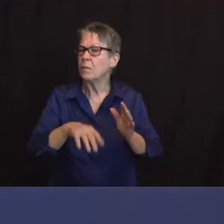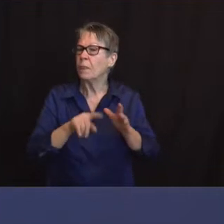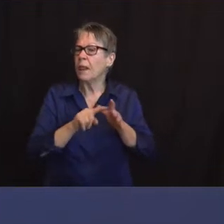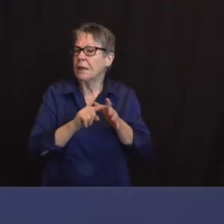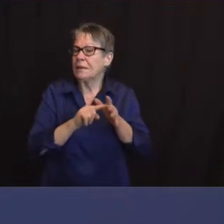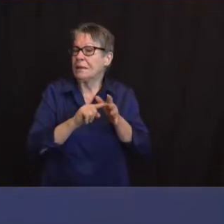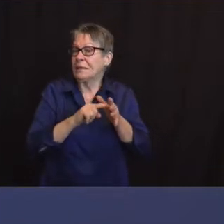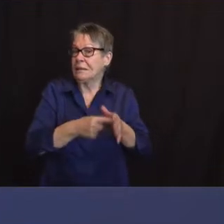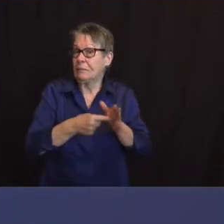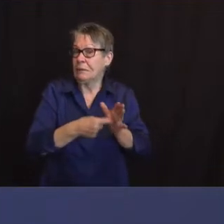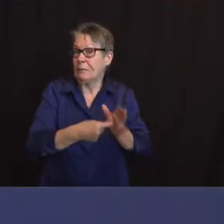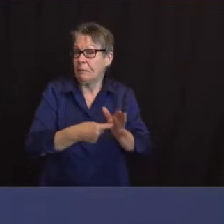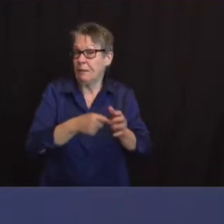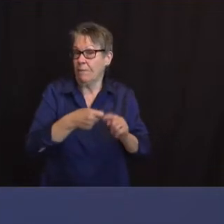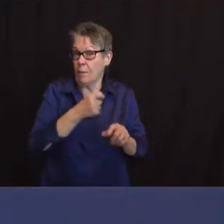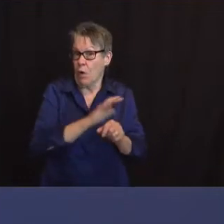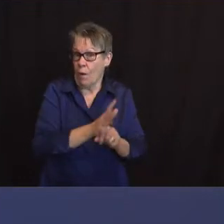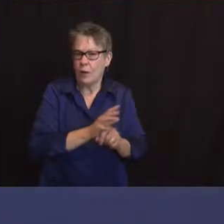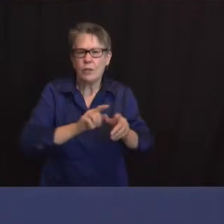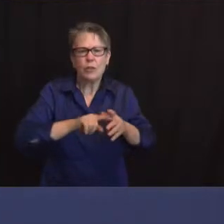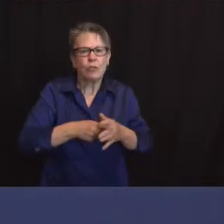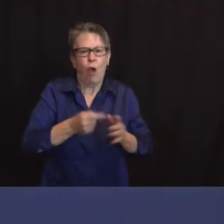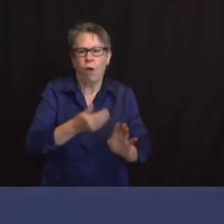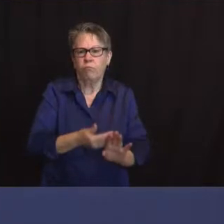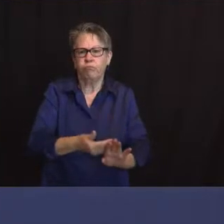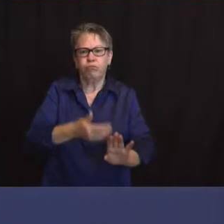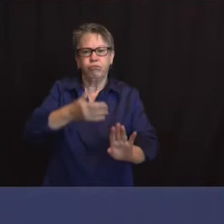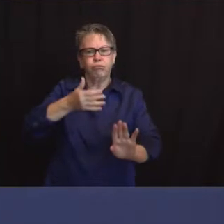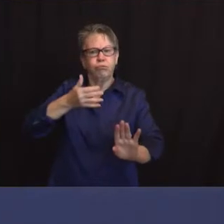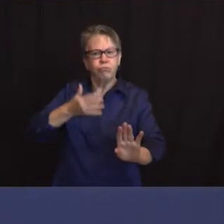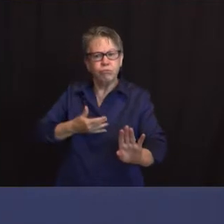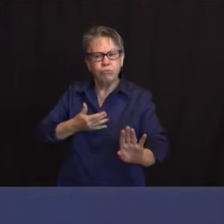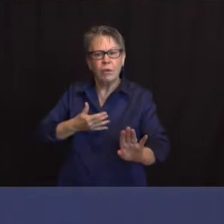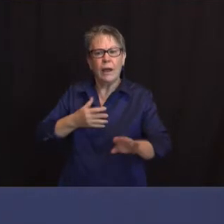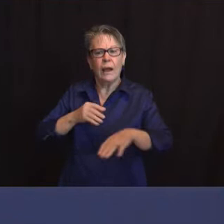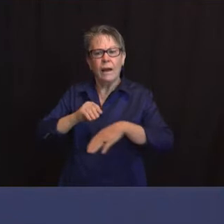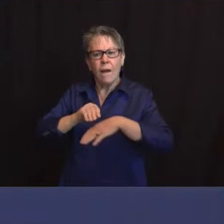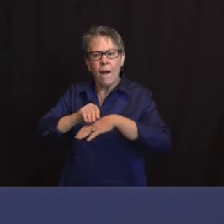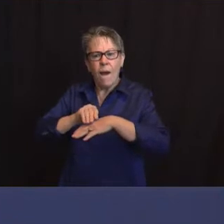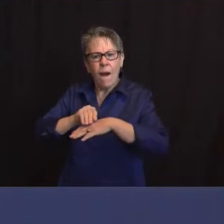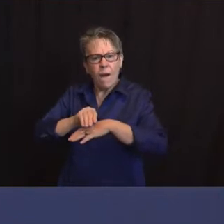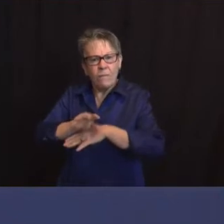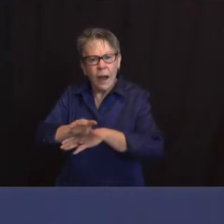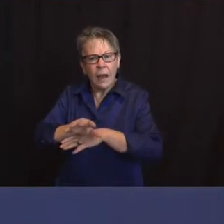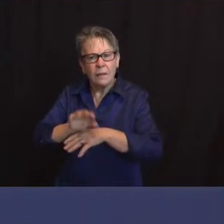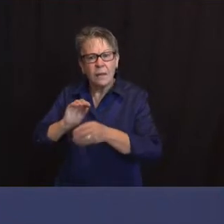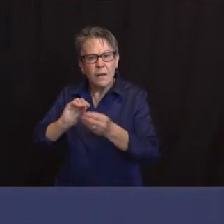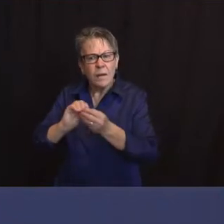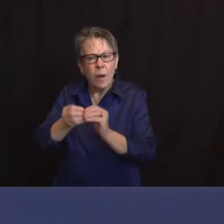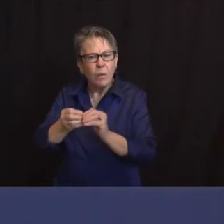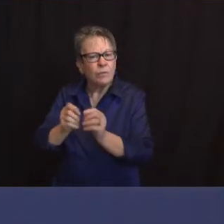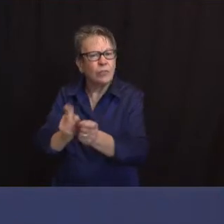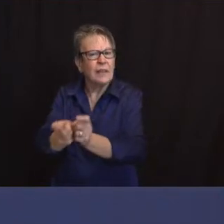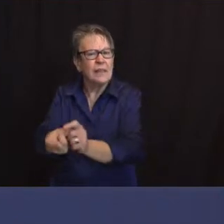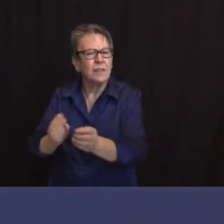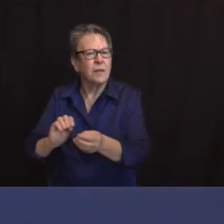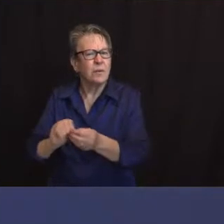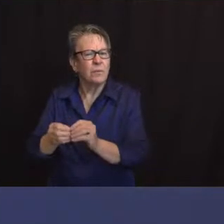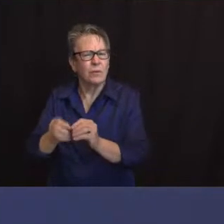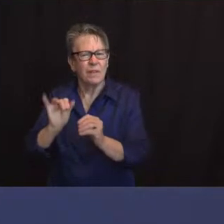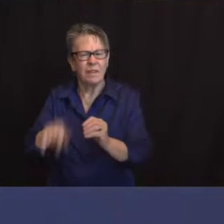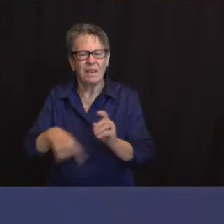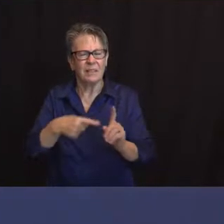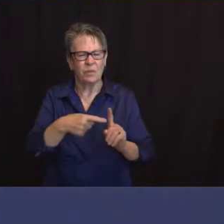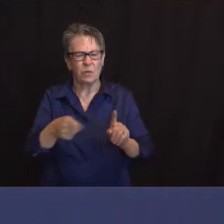to make your decisions? And can the residents be confident that with some cases being traced back to not recent infections,